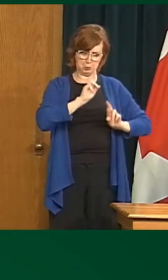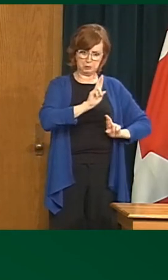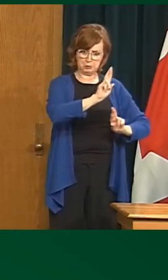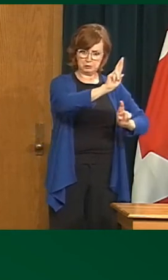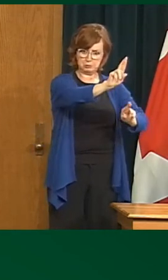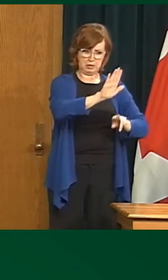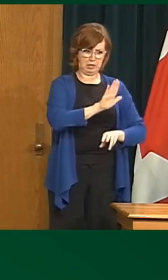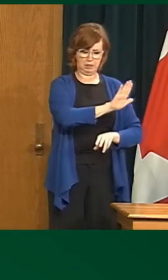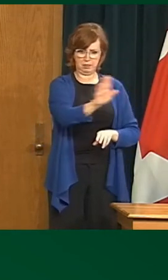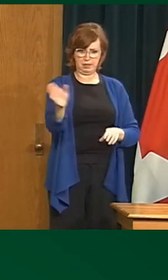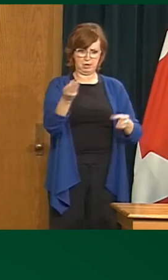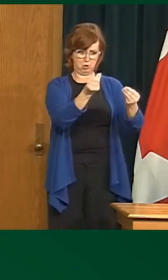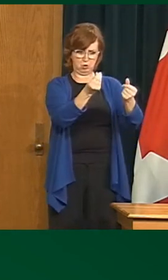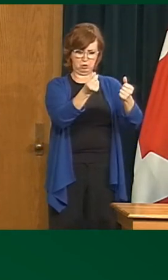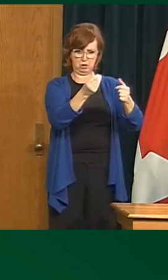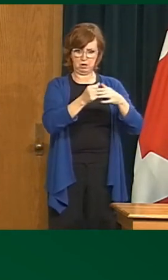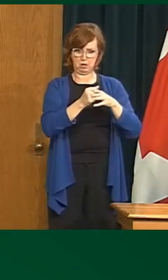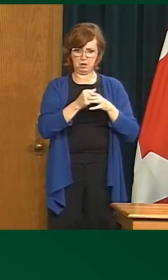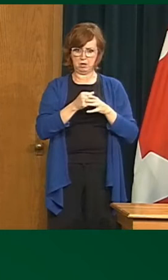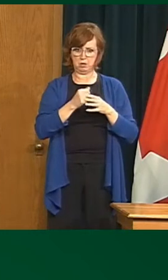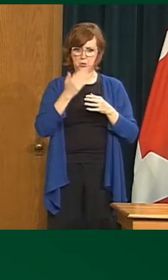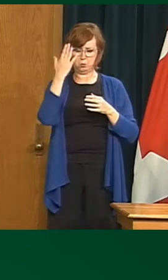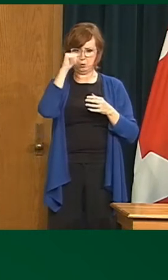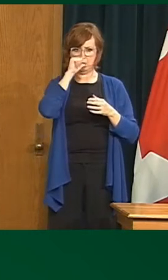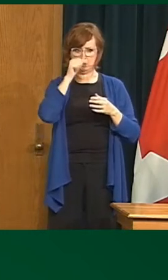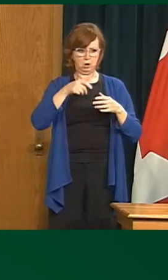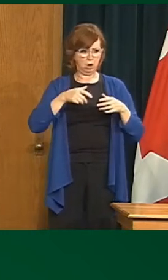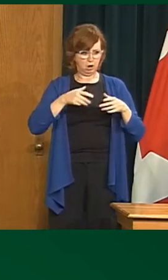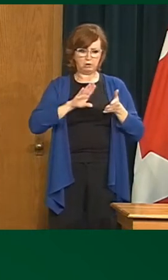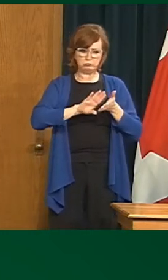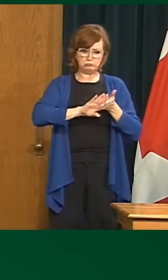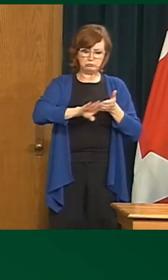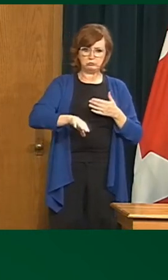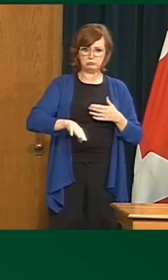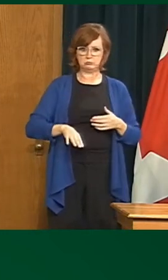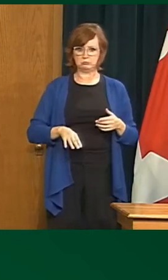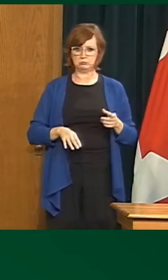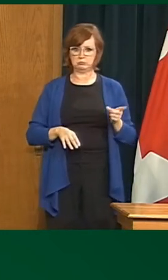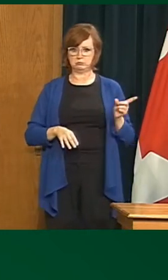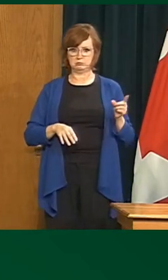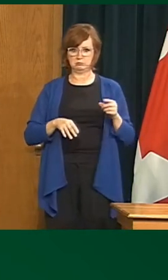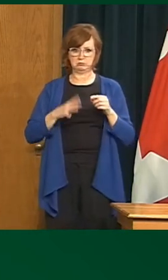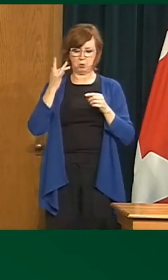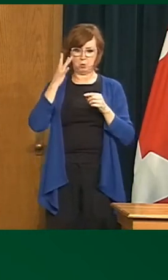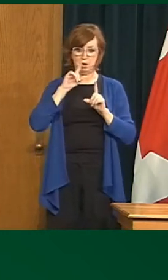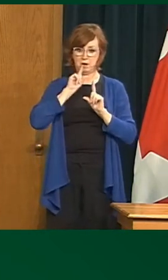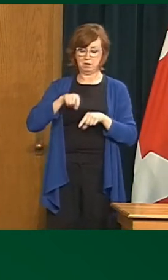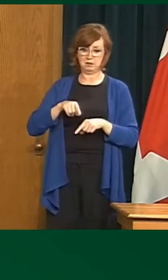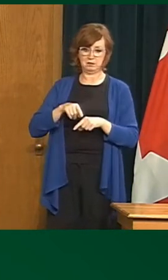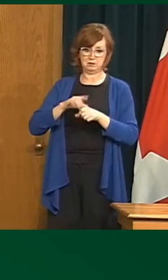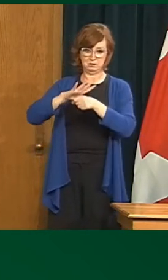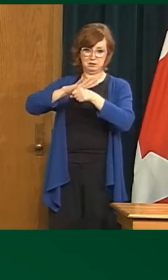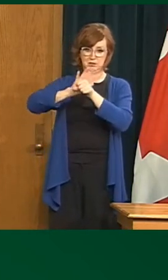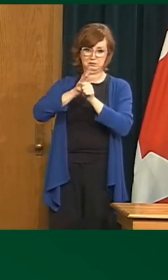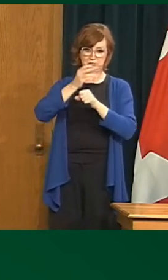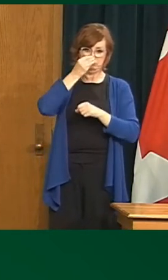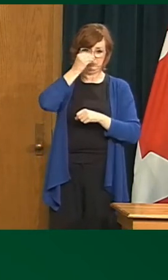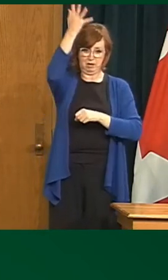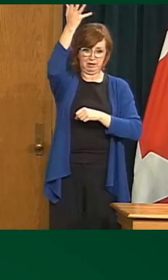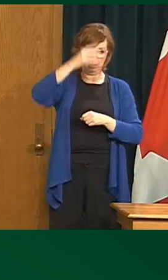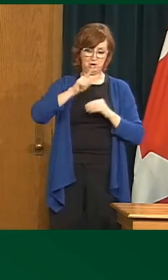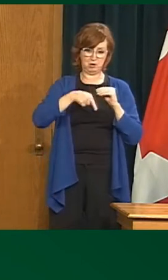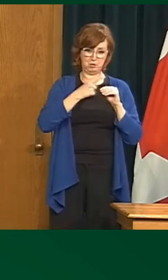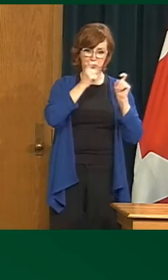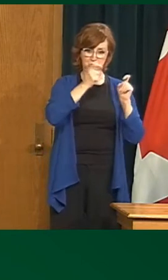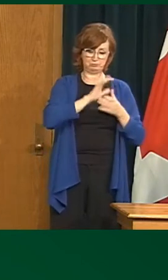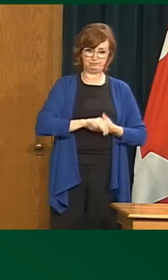their land to allow for more than 10 people? Because the virus doesn't care. It just simply doesn't.